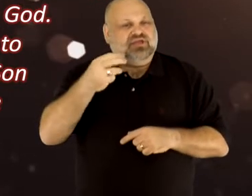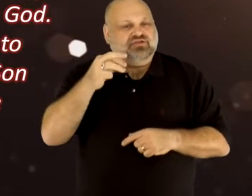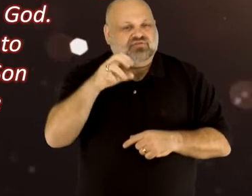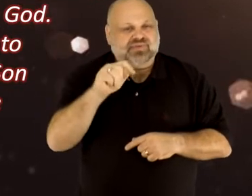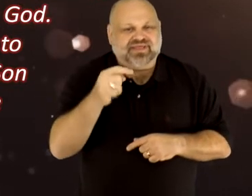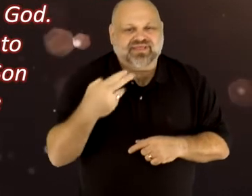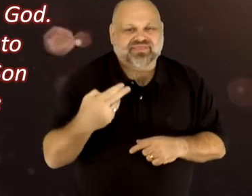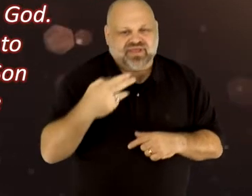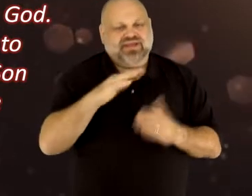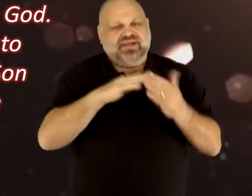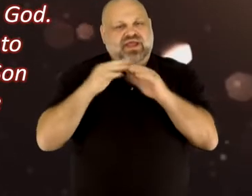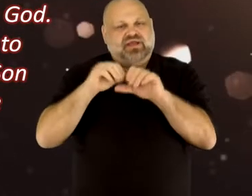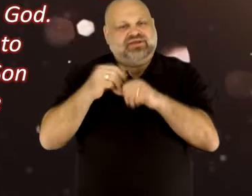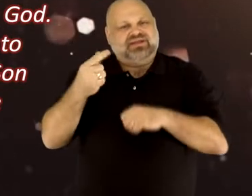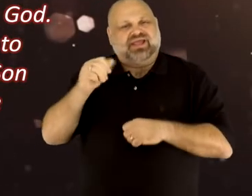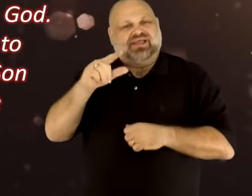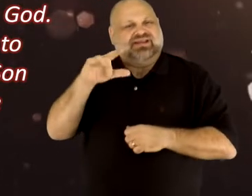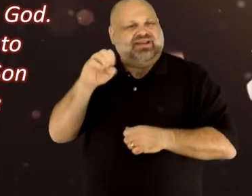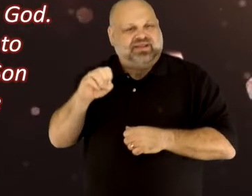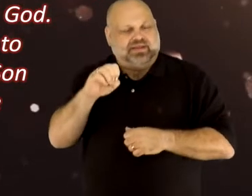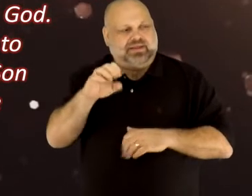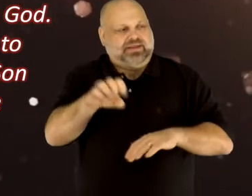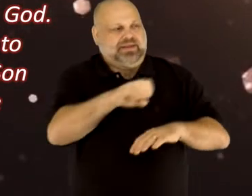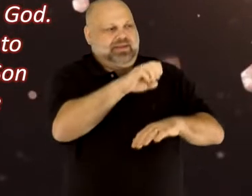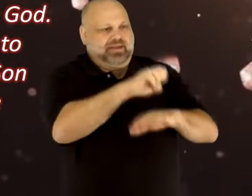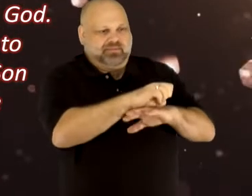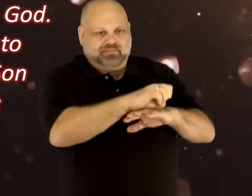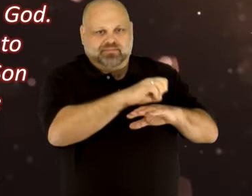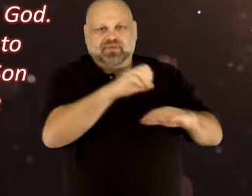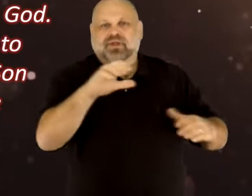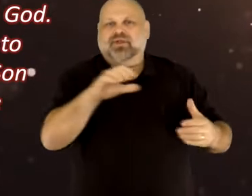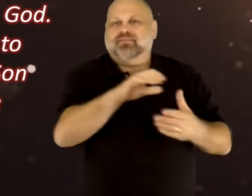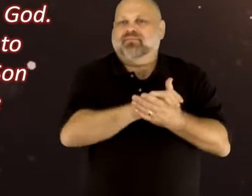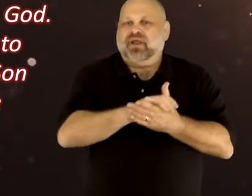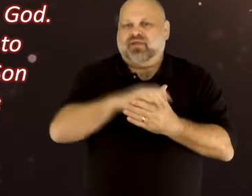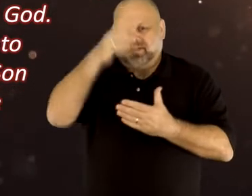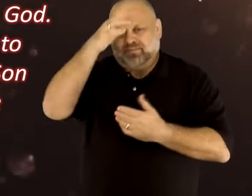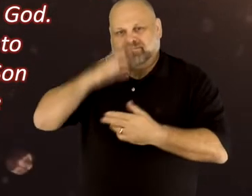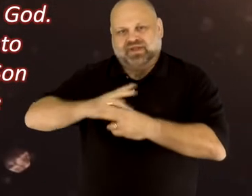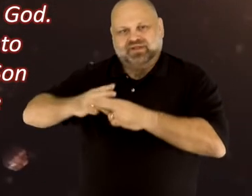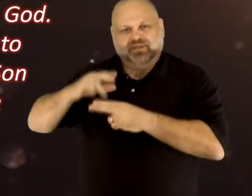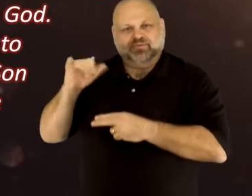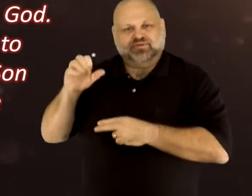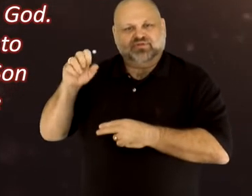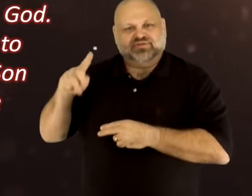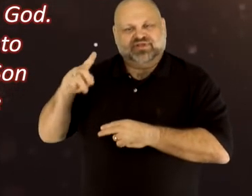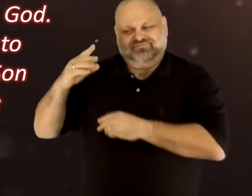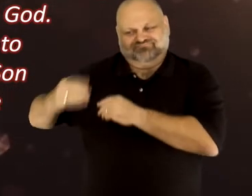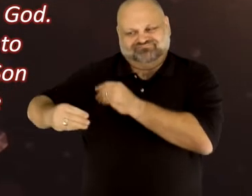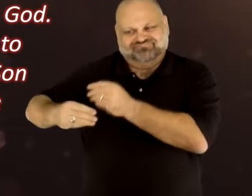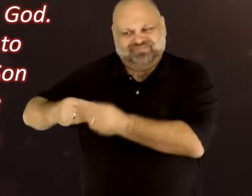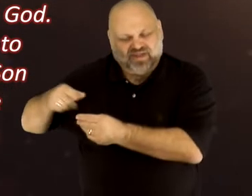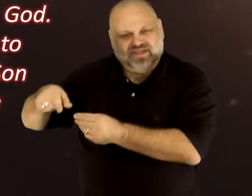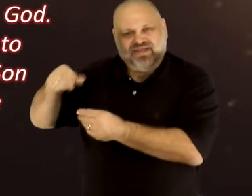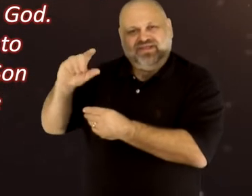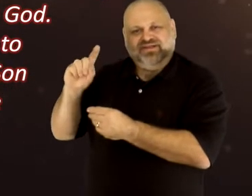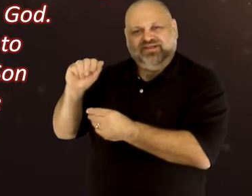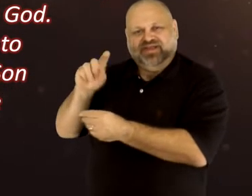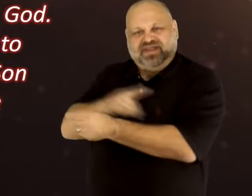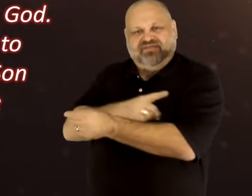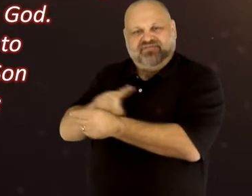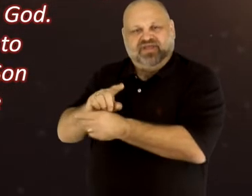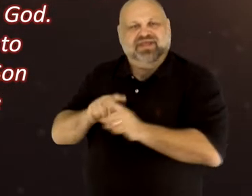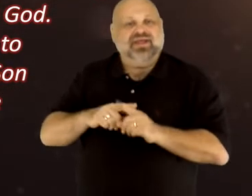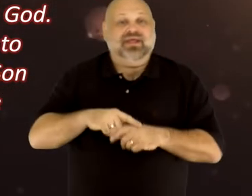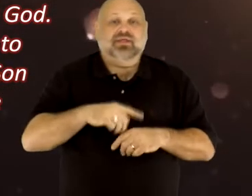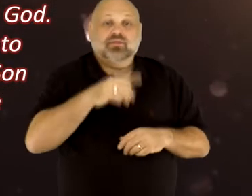virgin pledged to be married to a man named Joseph, a descendant of David. The virgin's name was Mary. The angel went to